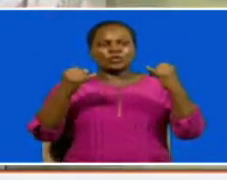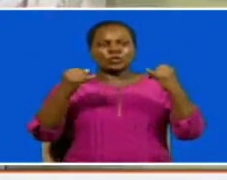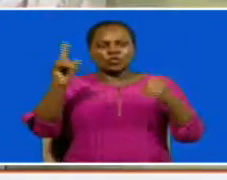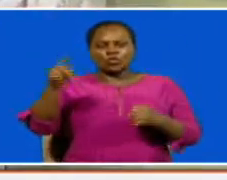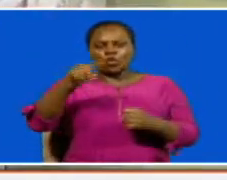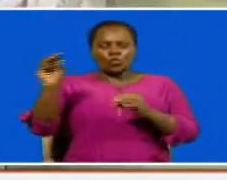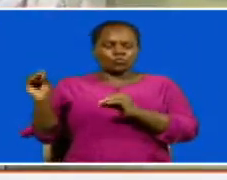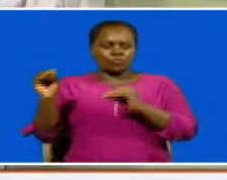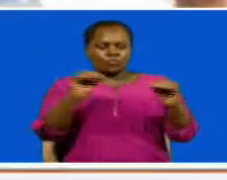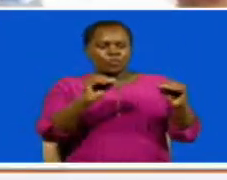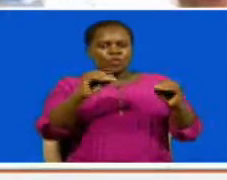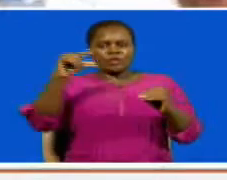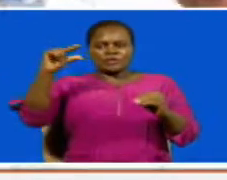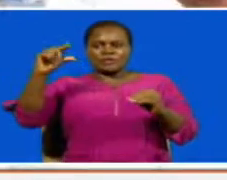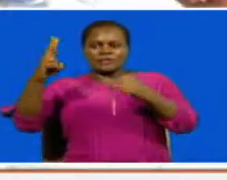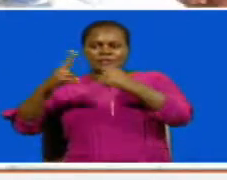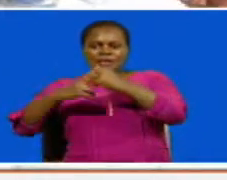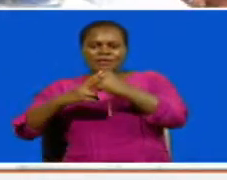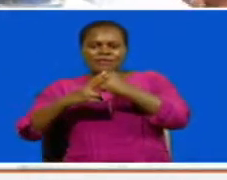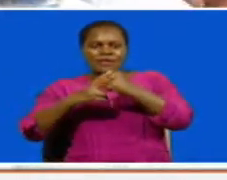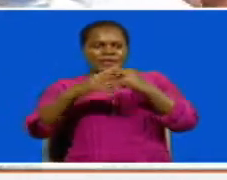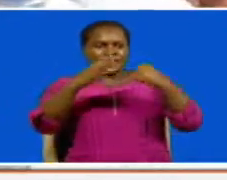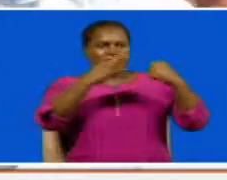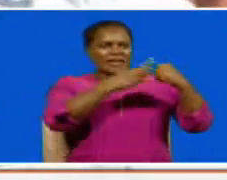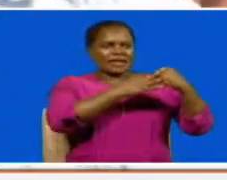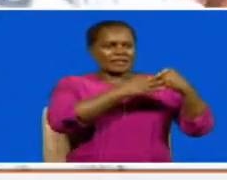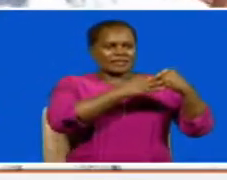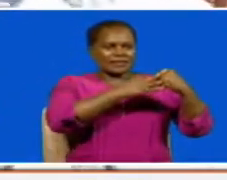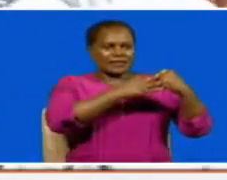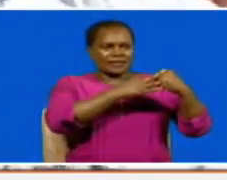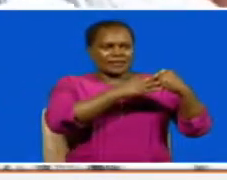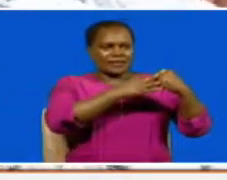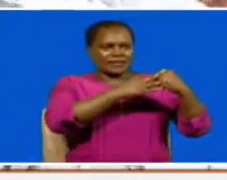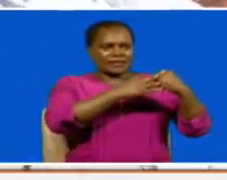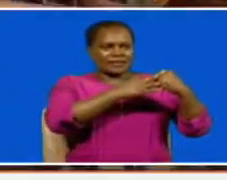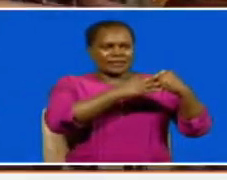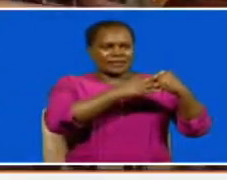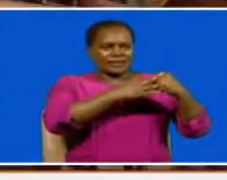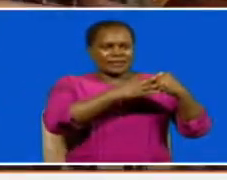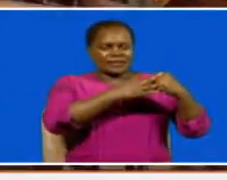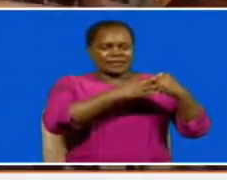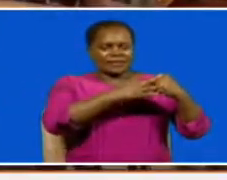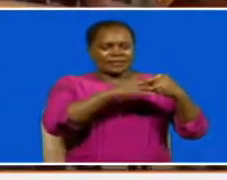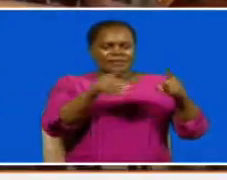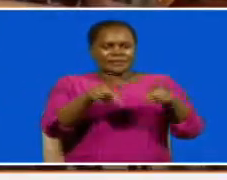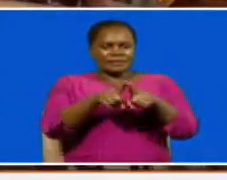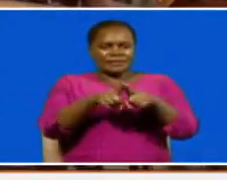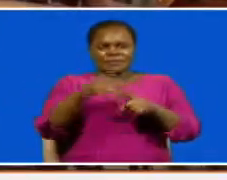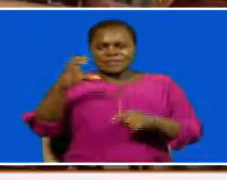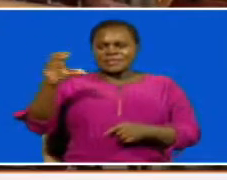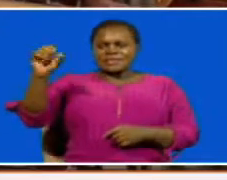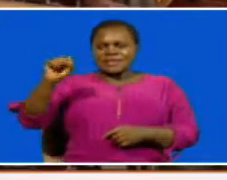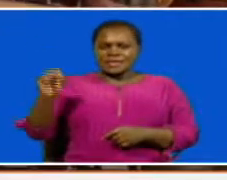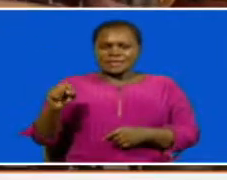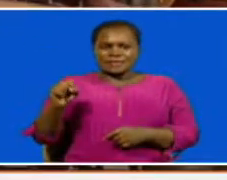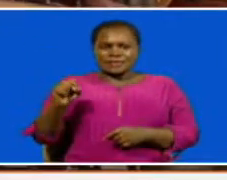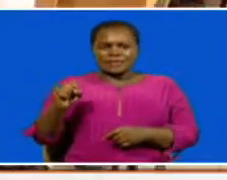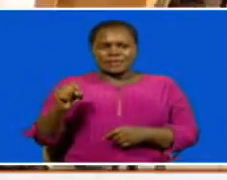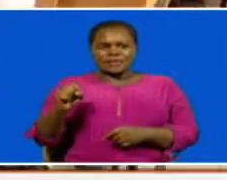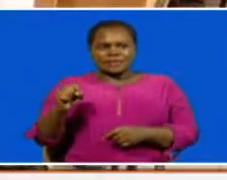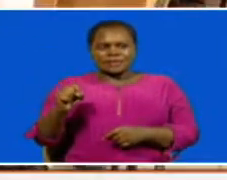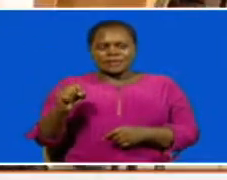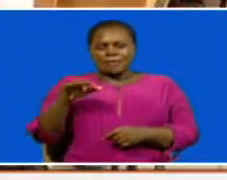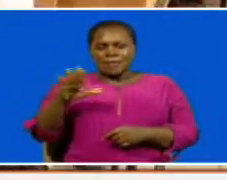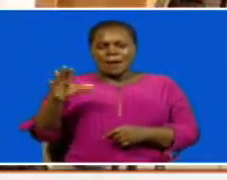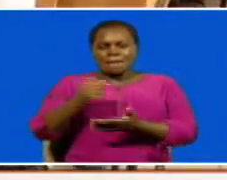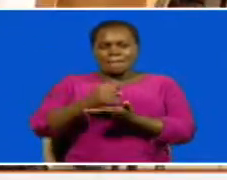of grade 7 learners to class 8 emerged through a circular by Education Principal Secretary Belio Kipsang, which talked of tricks